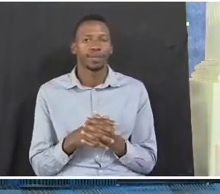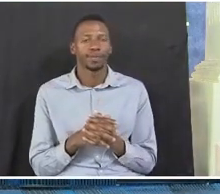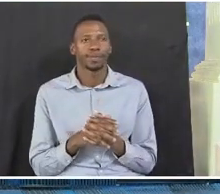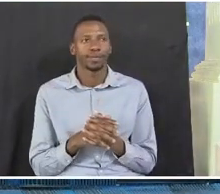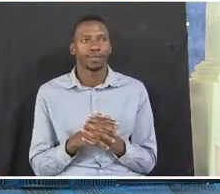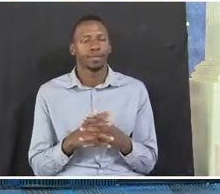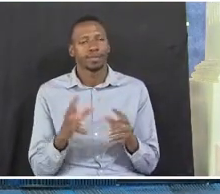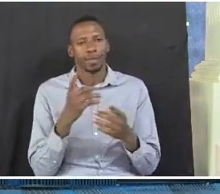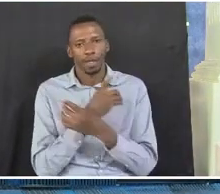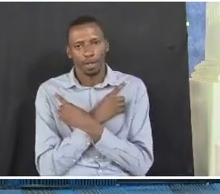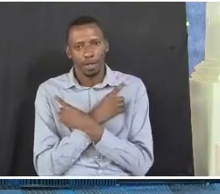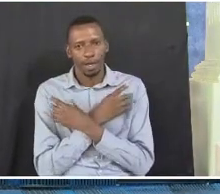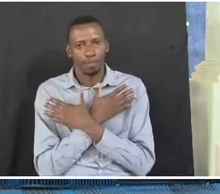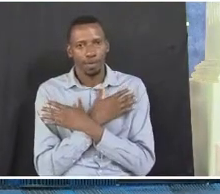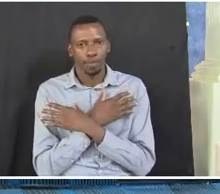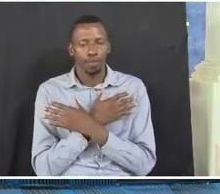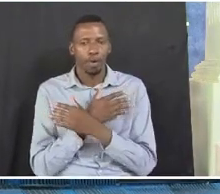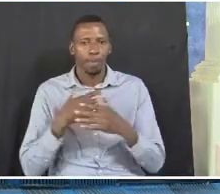Dear people of God,